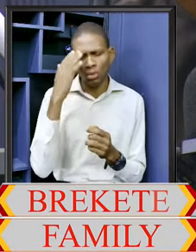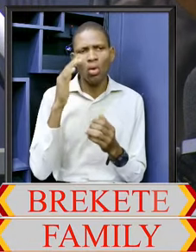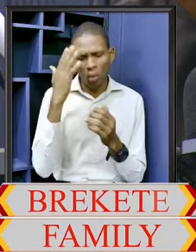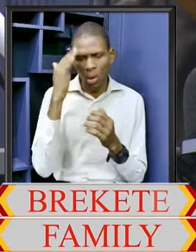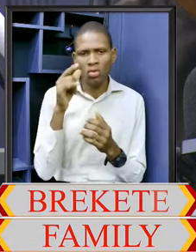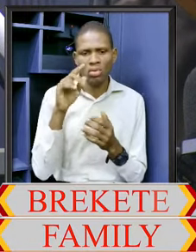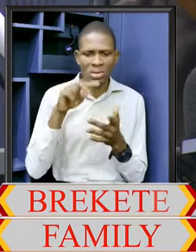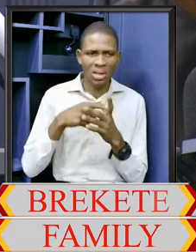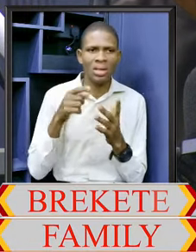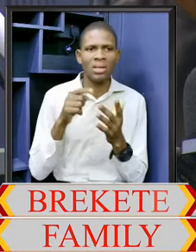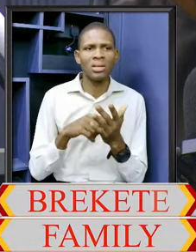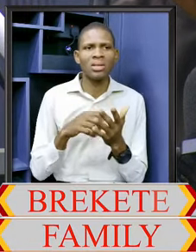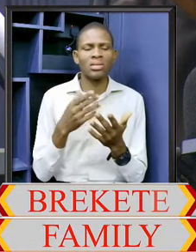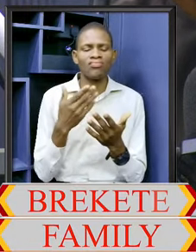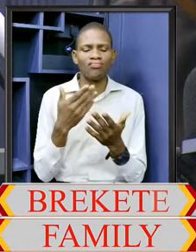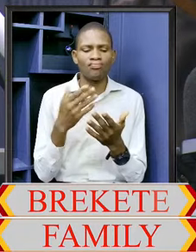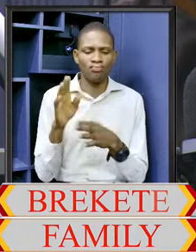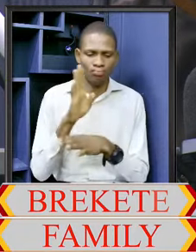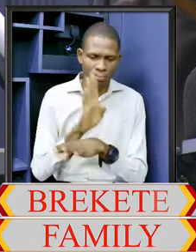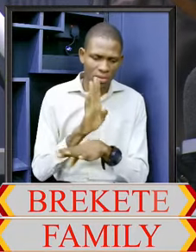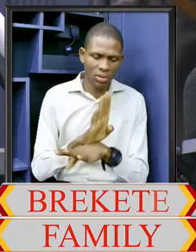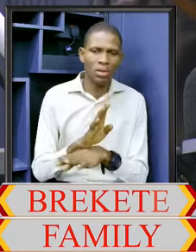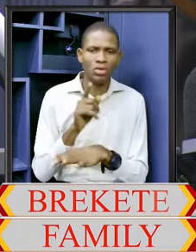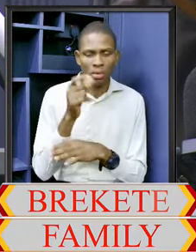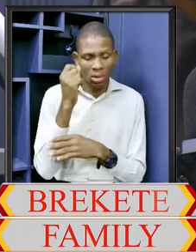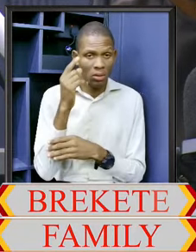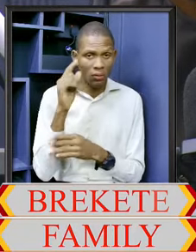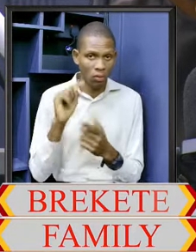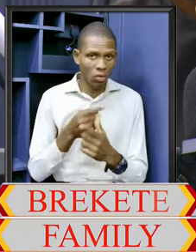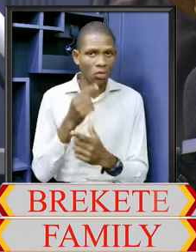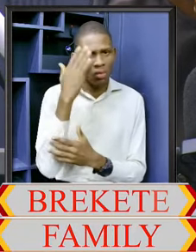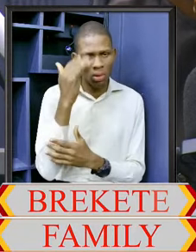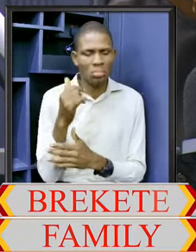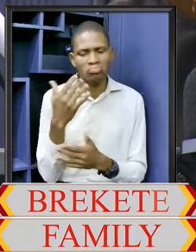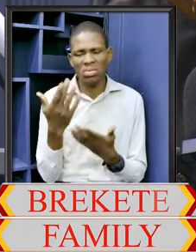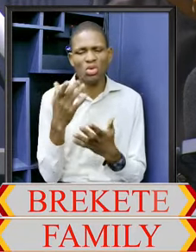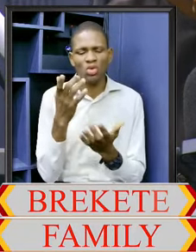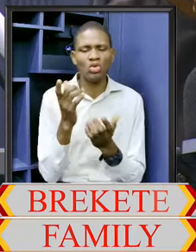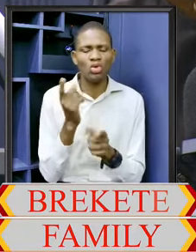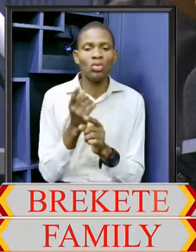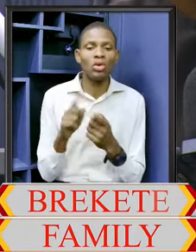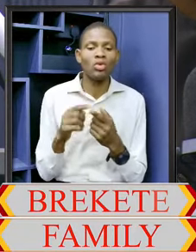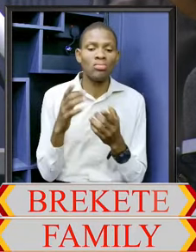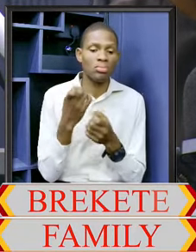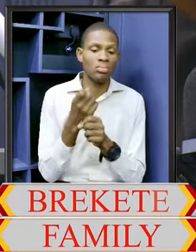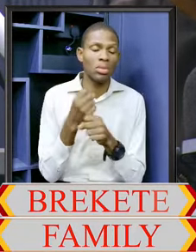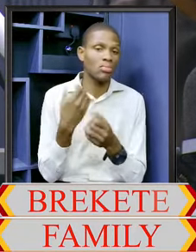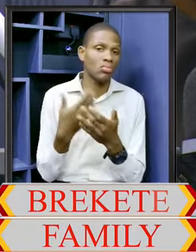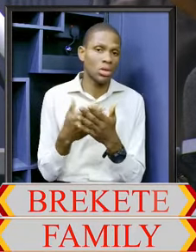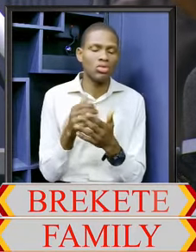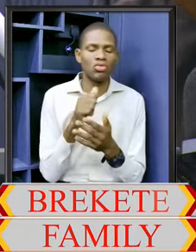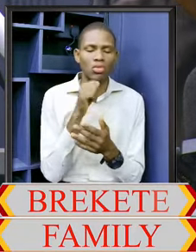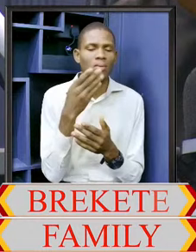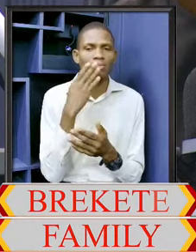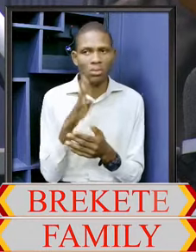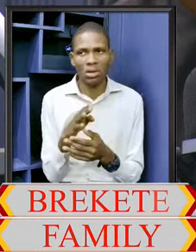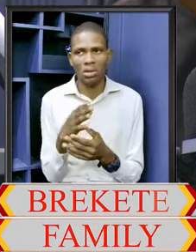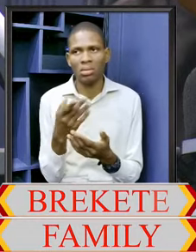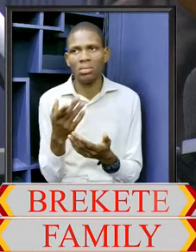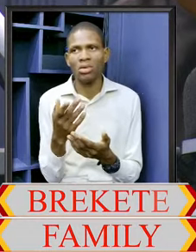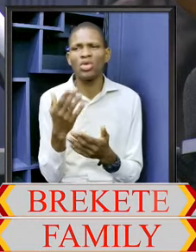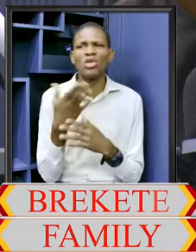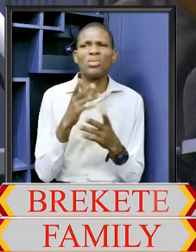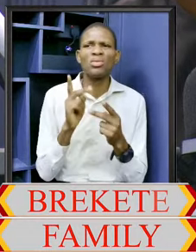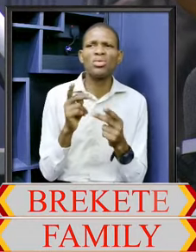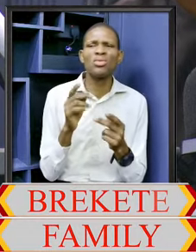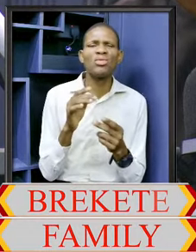business, to understand your why. And if I say, I just want to make money, it's not a bad reason. It's just to know your why. Some say, I